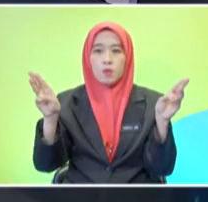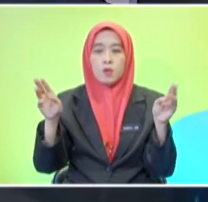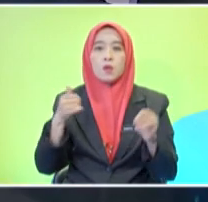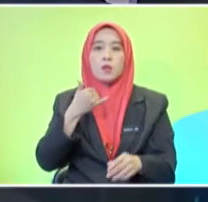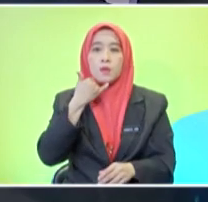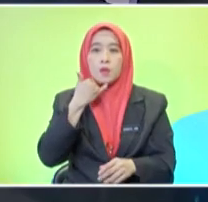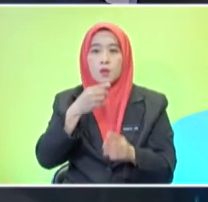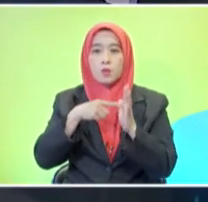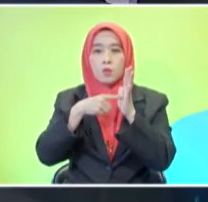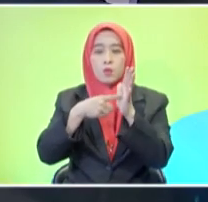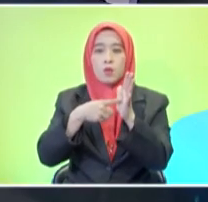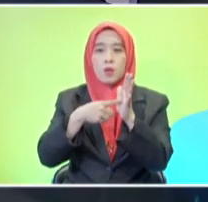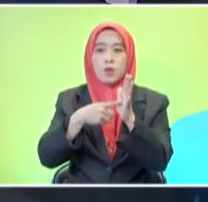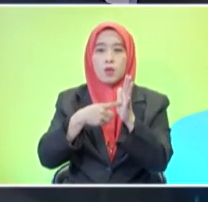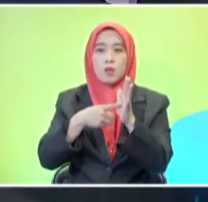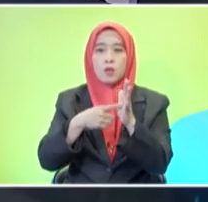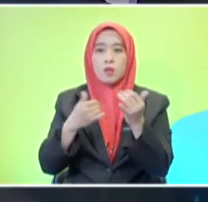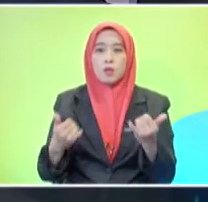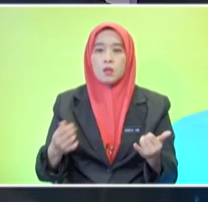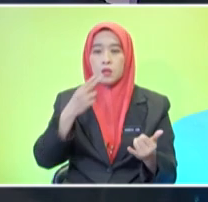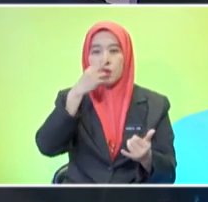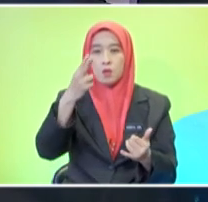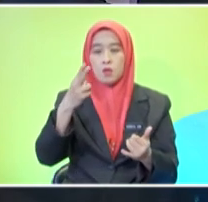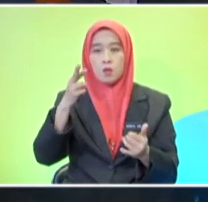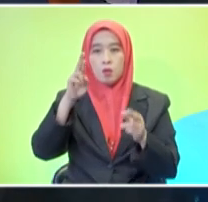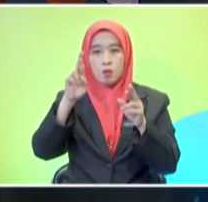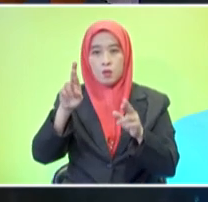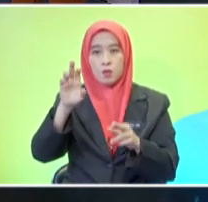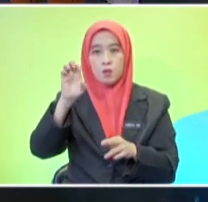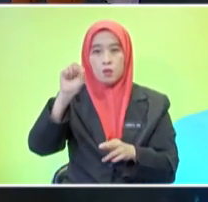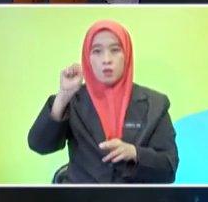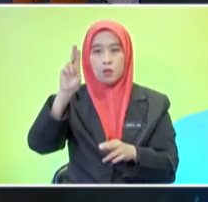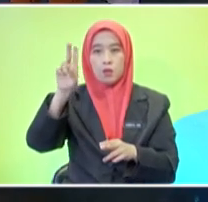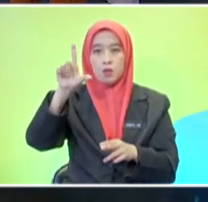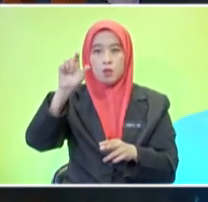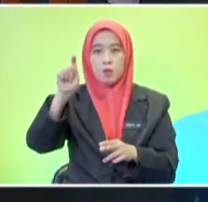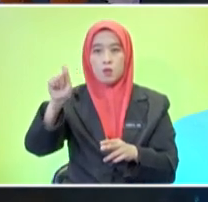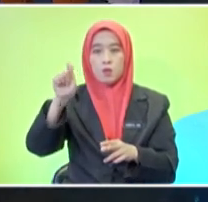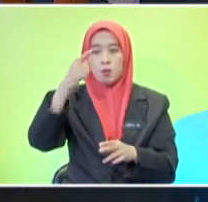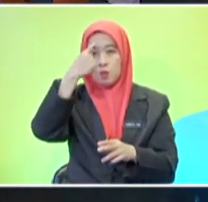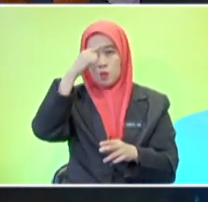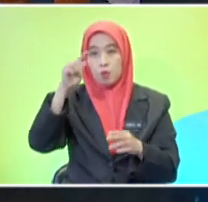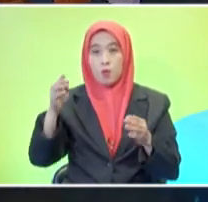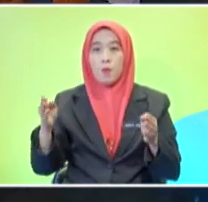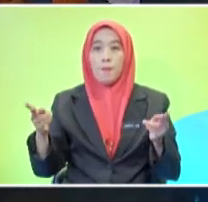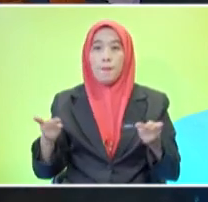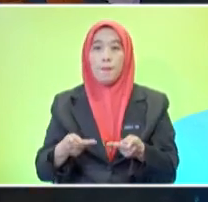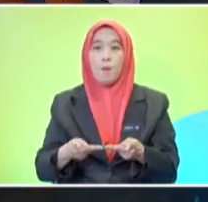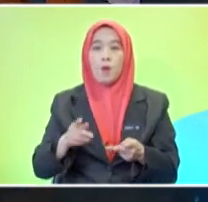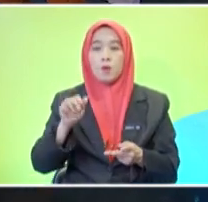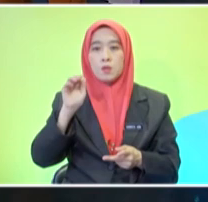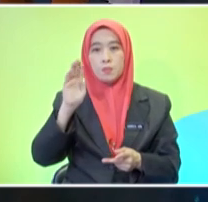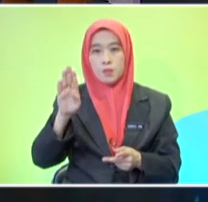course. All right. So we are going to put the results for pot B. Yes. Okay. Because I've already done it for pot A,